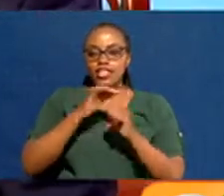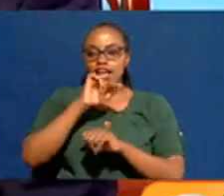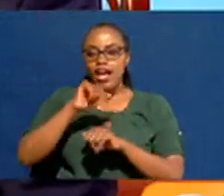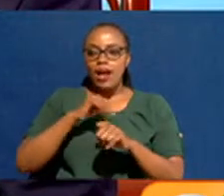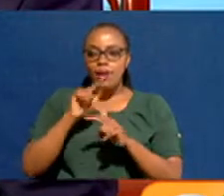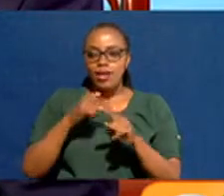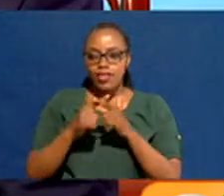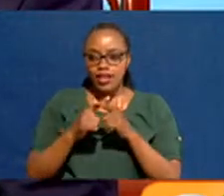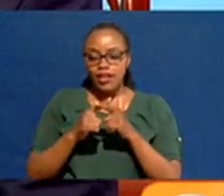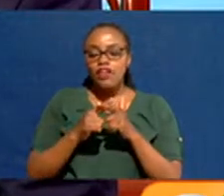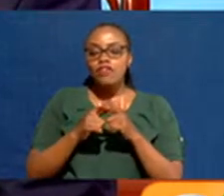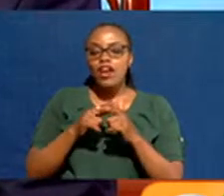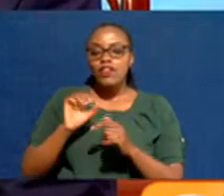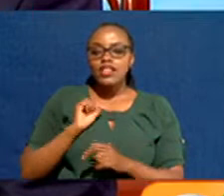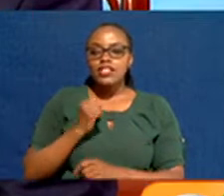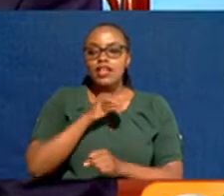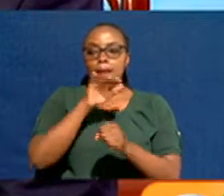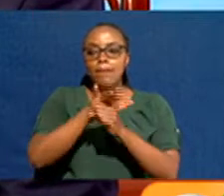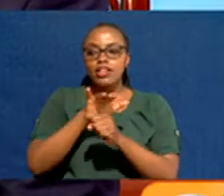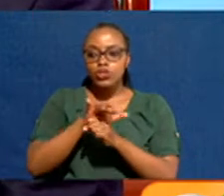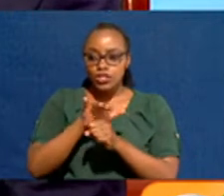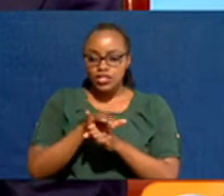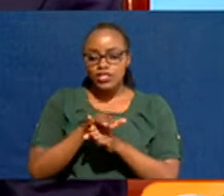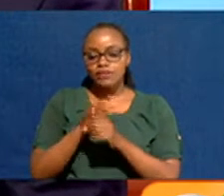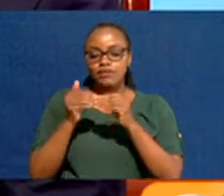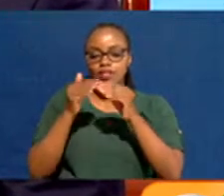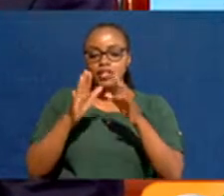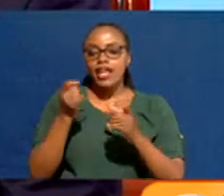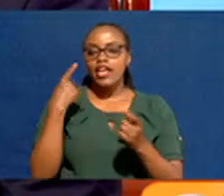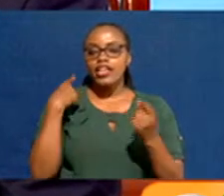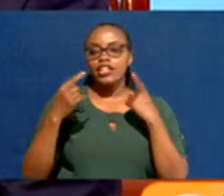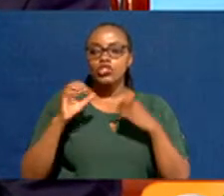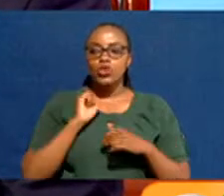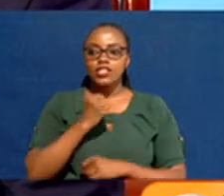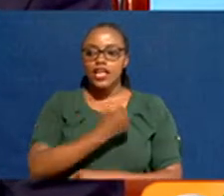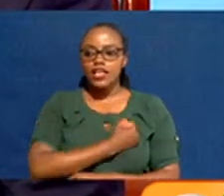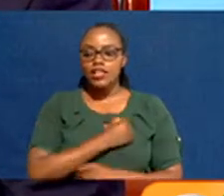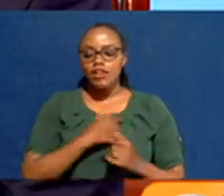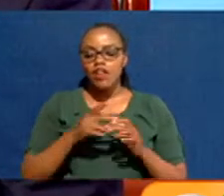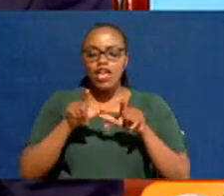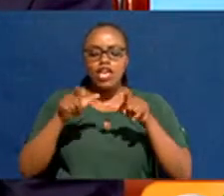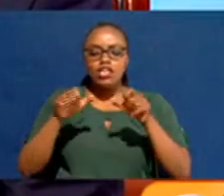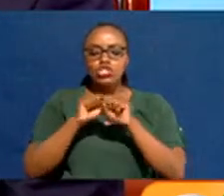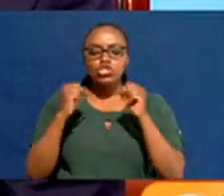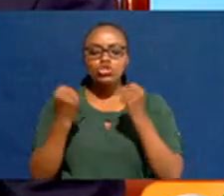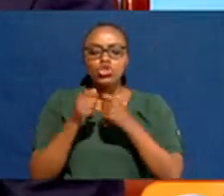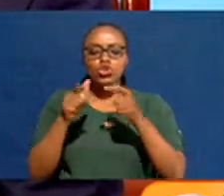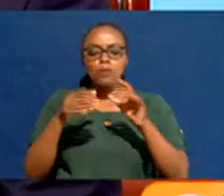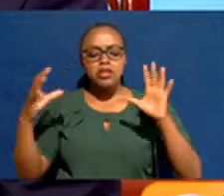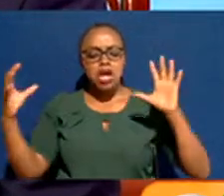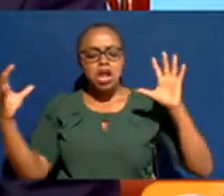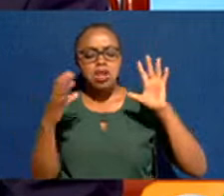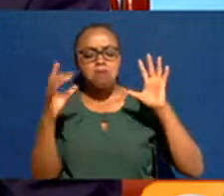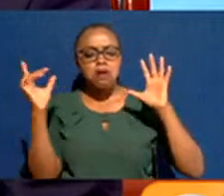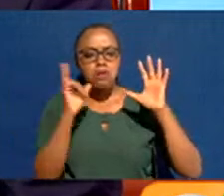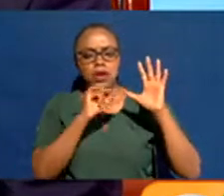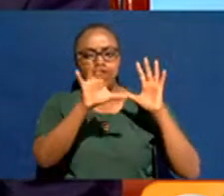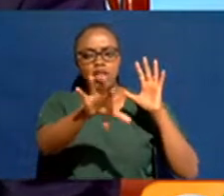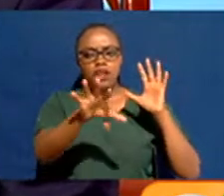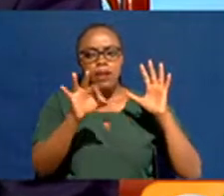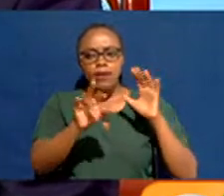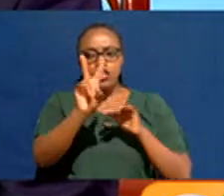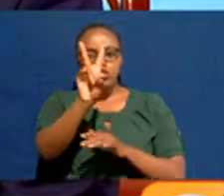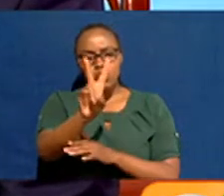Senate Majority Leader and Kericho Senator Aaron Cheruiyot took to his social media and singled out